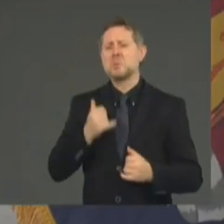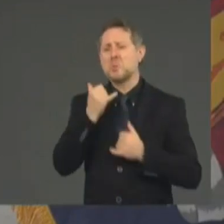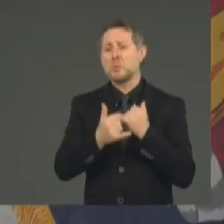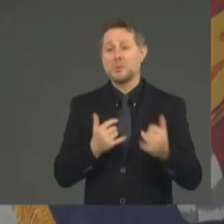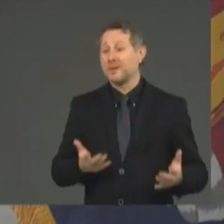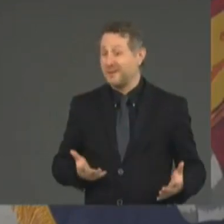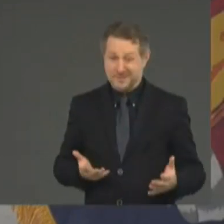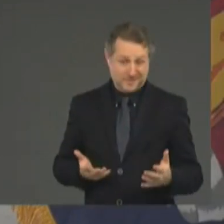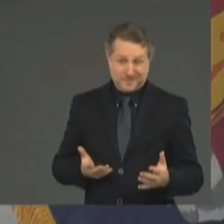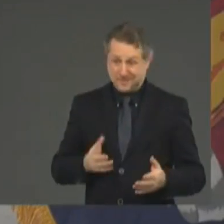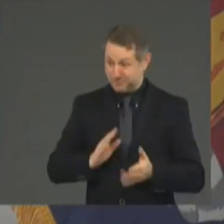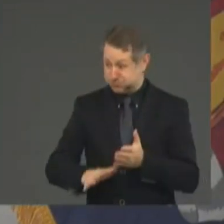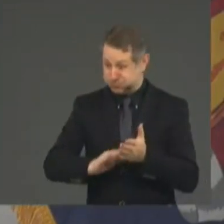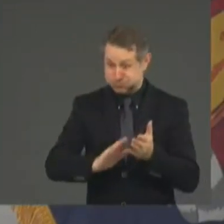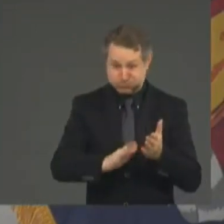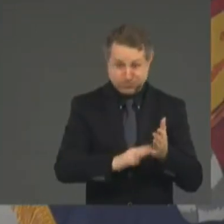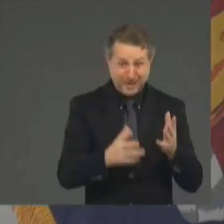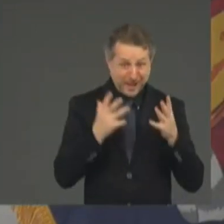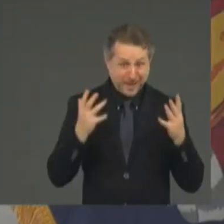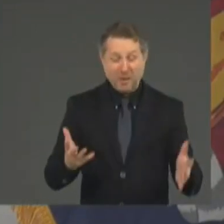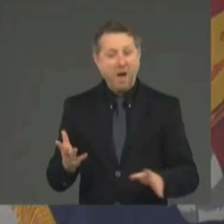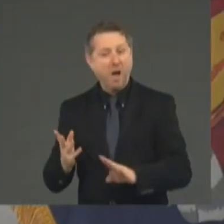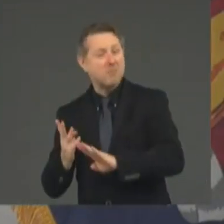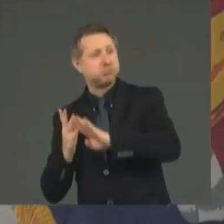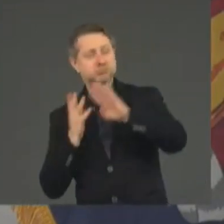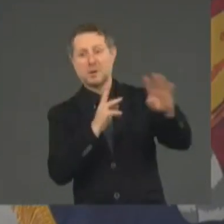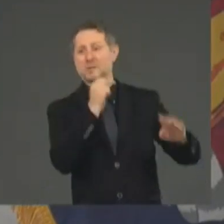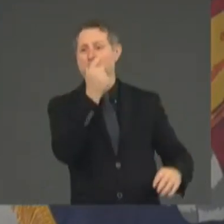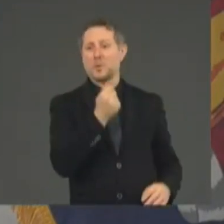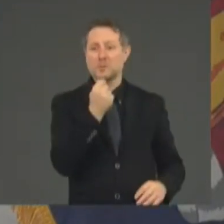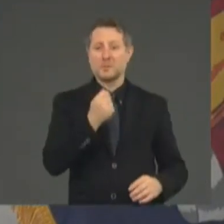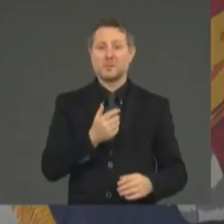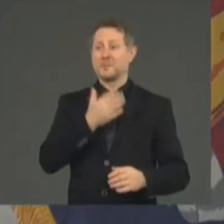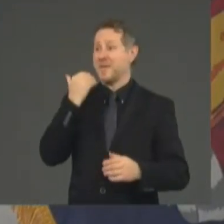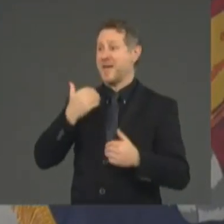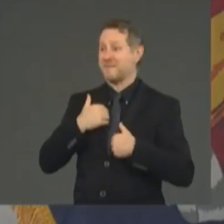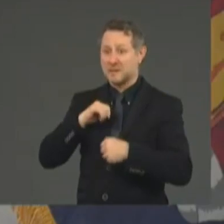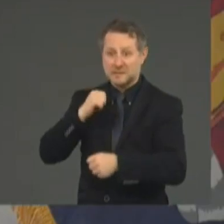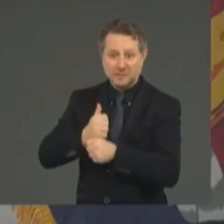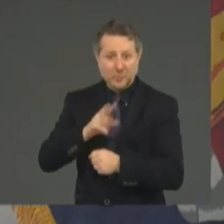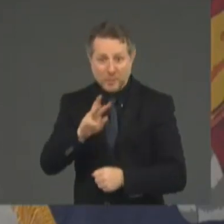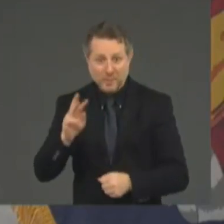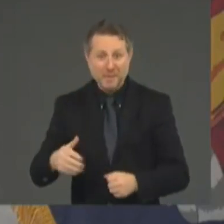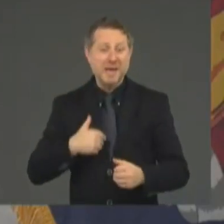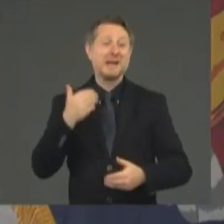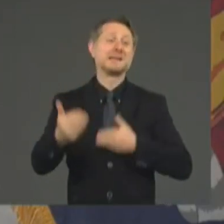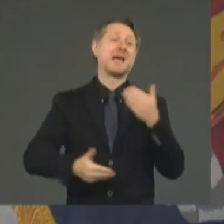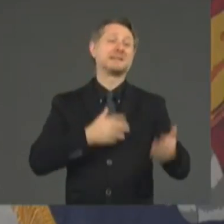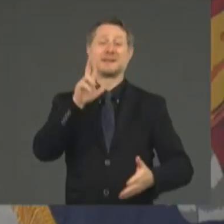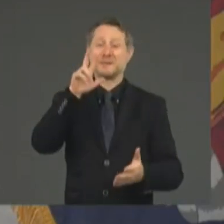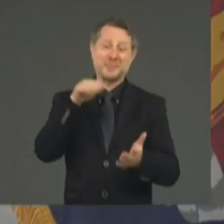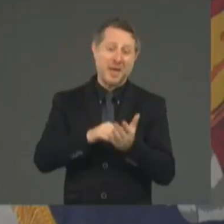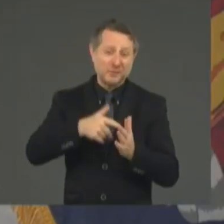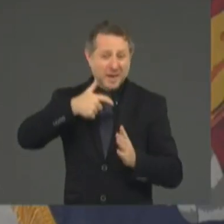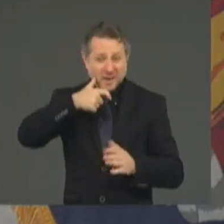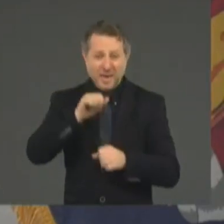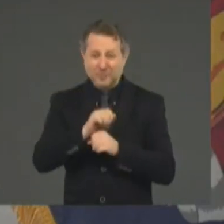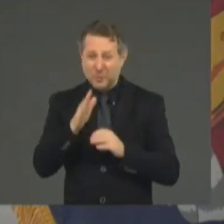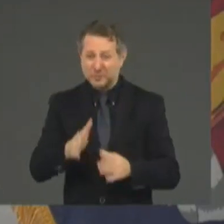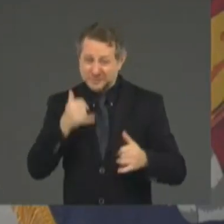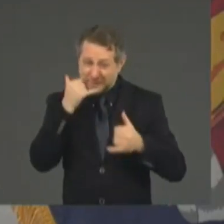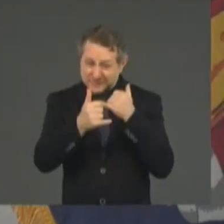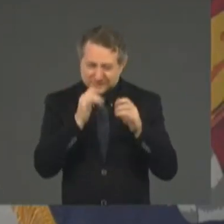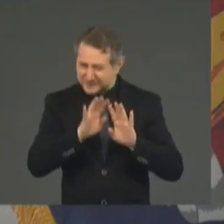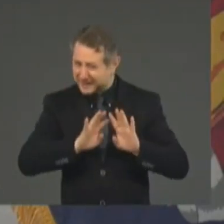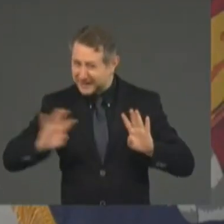Come up with a better system, a better website, more phones. We have 3,000 employees on phones and the website.